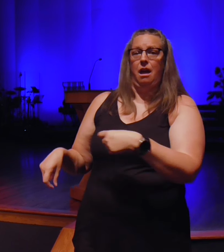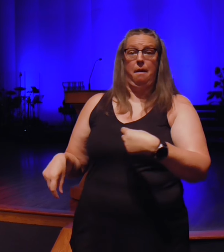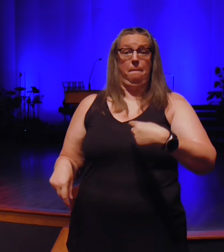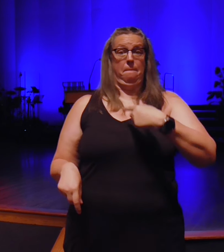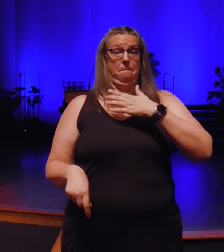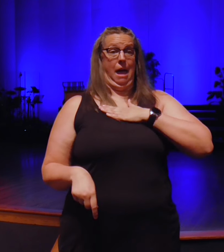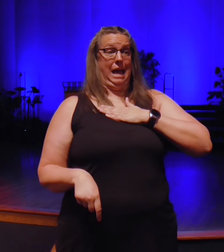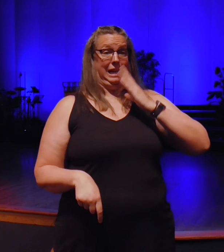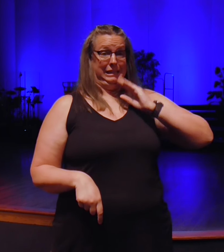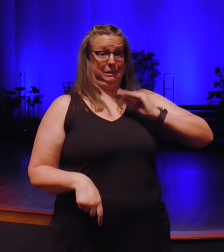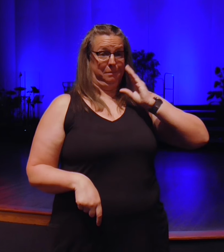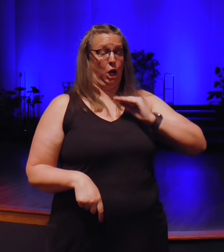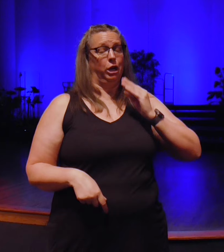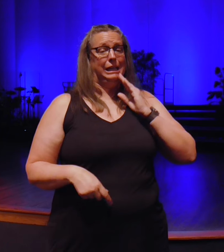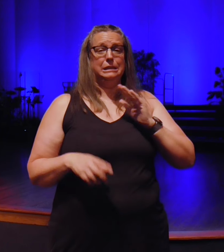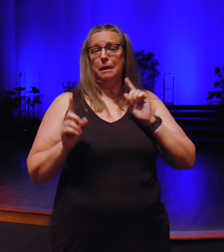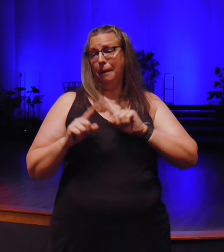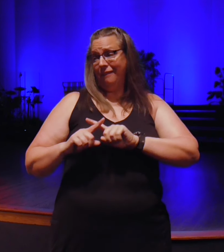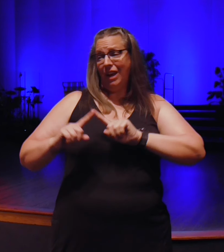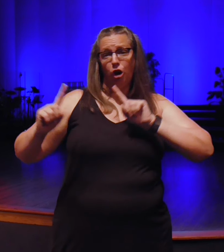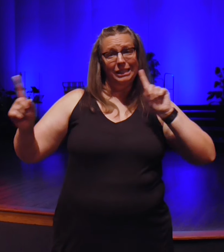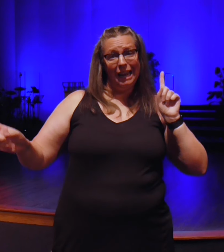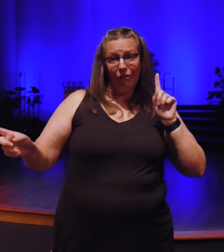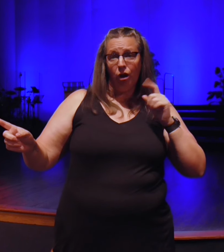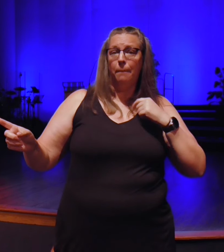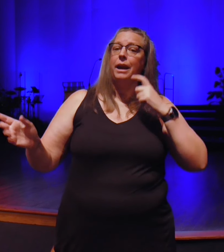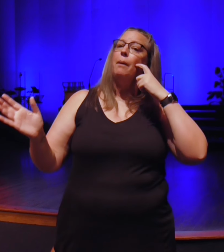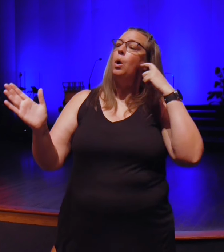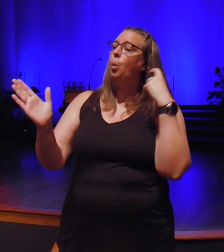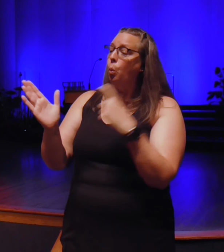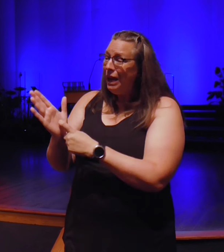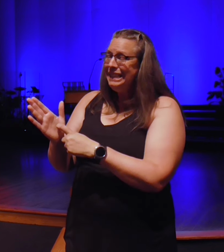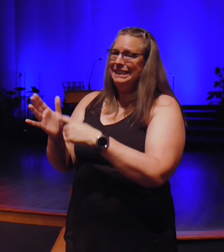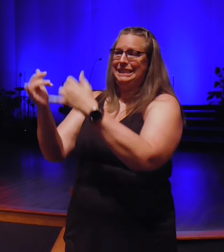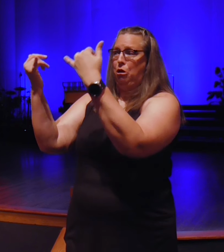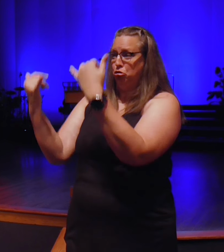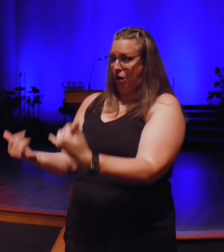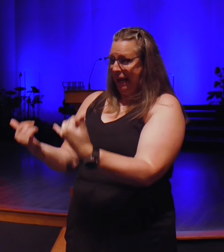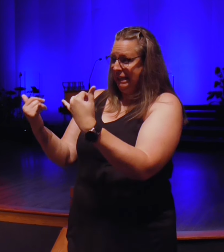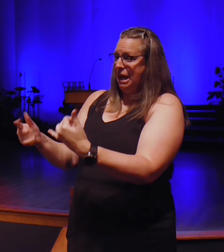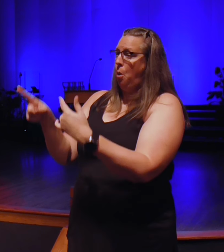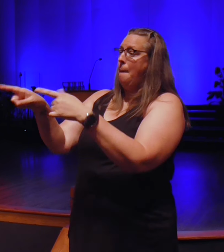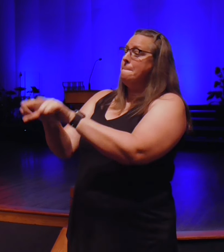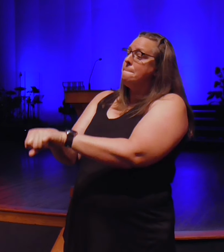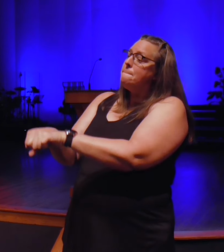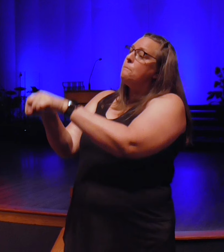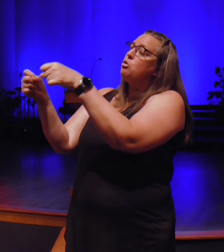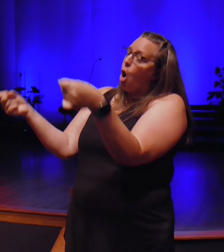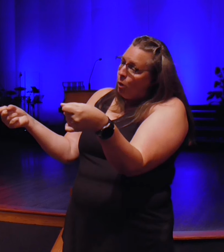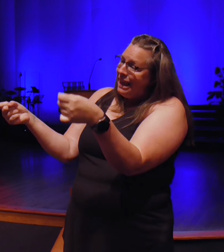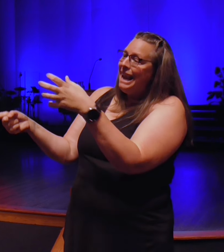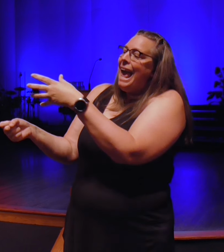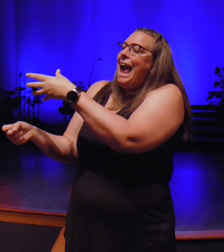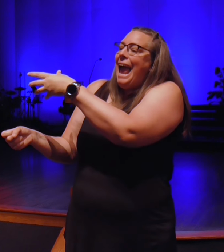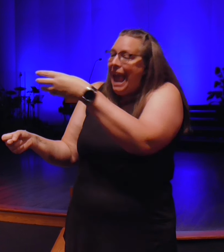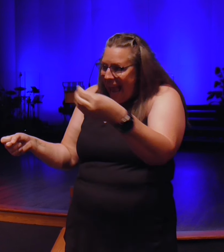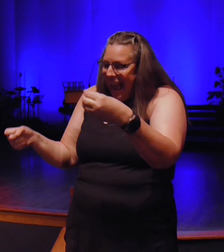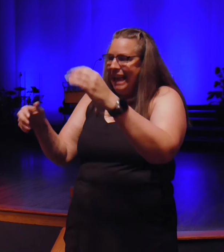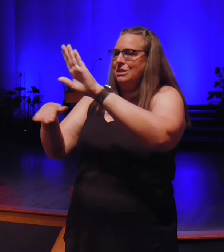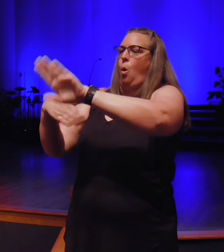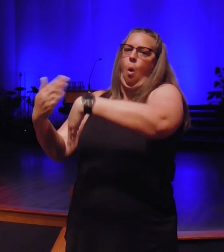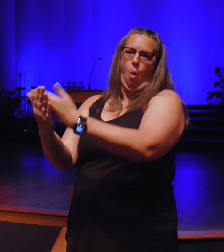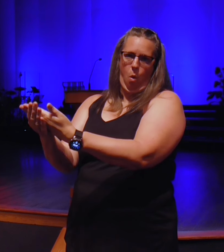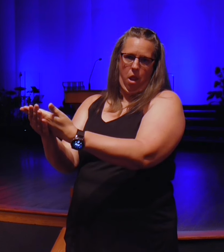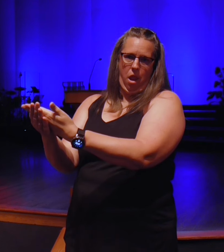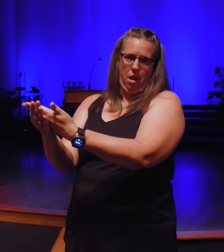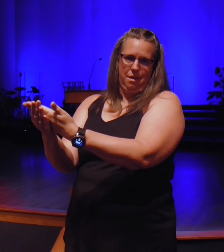is to witness them so profoundly, even in a state of their brokenness, that they are perfect, whole, and complete. Beautiful